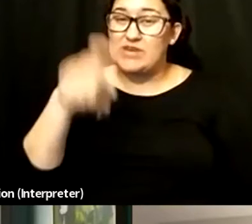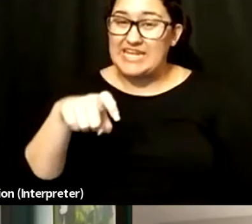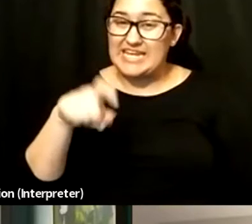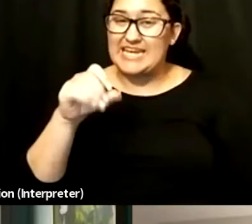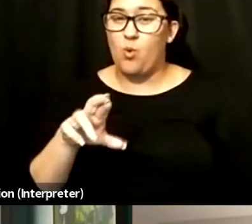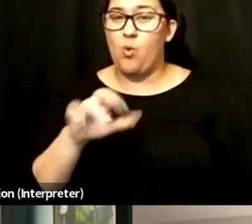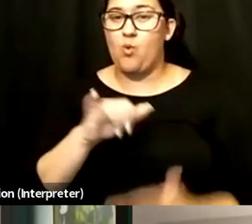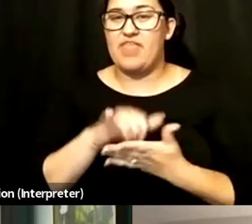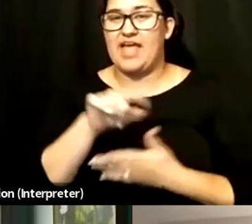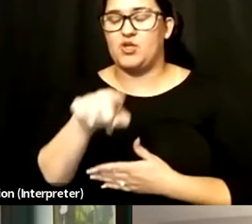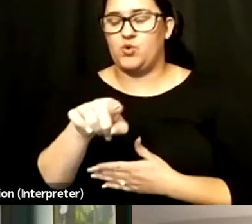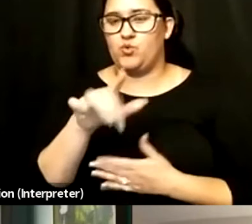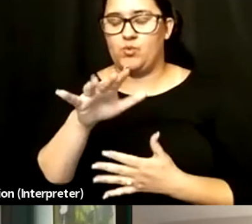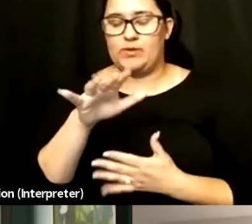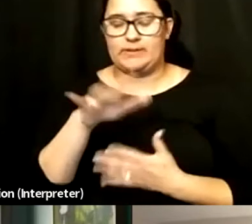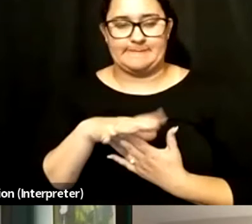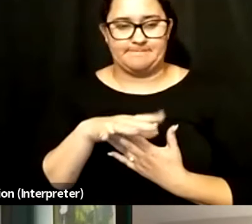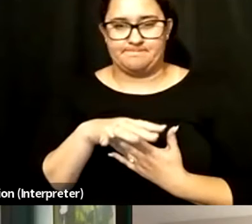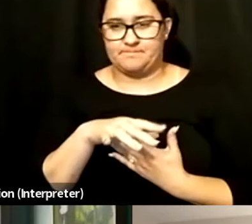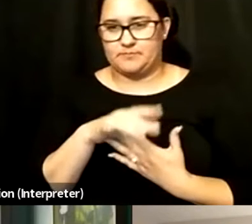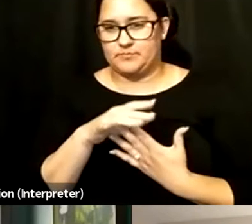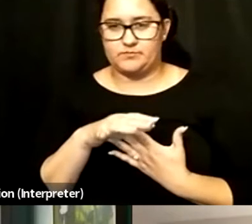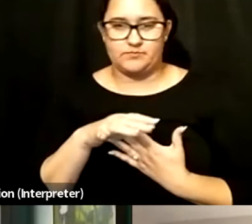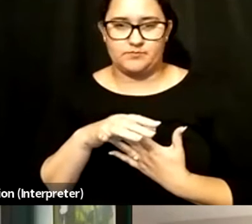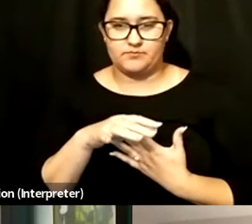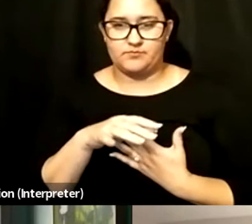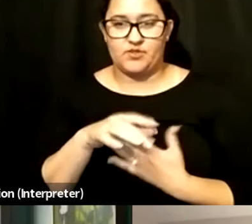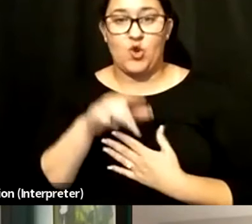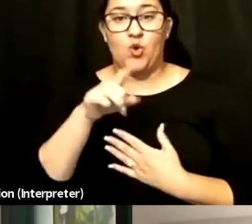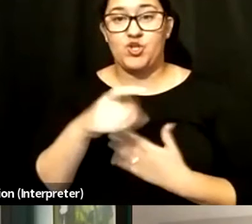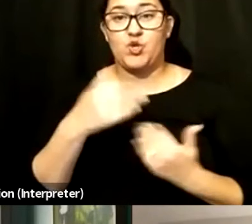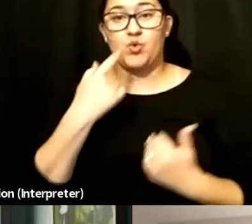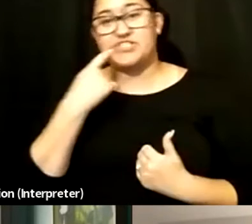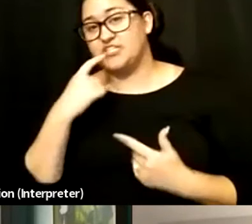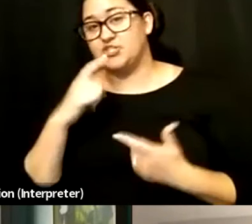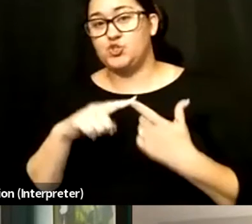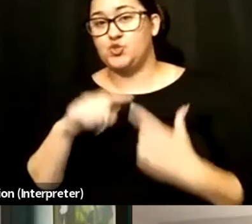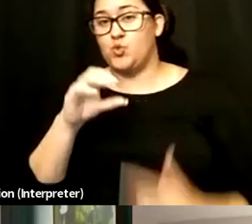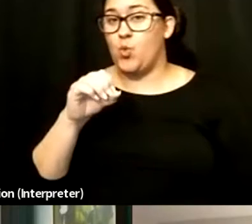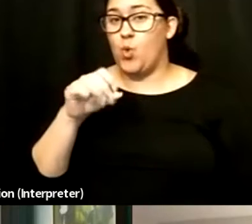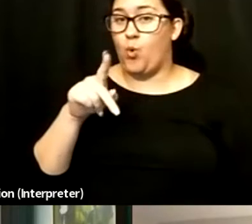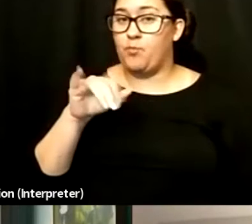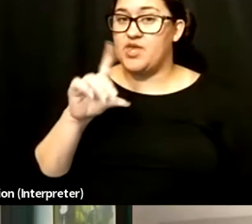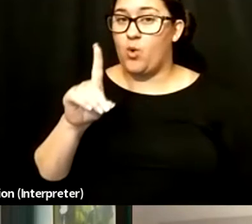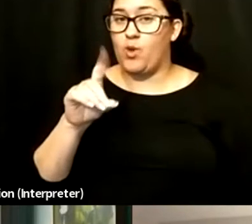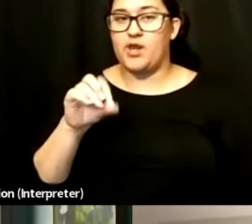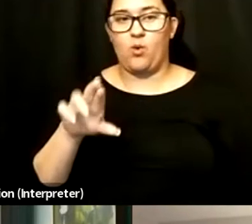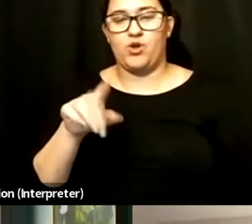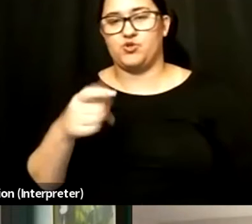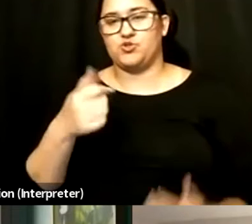that you're an opioid abuser or something like that.